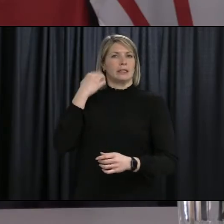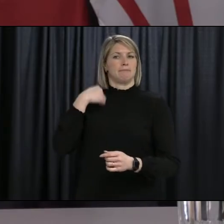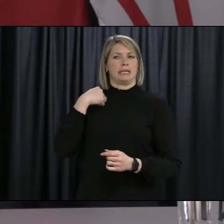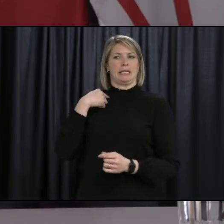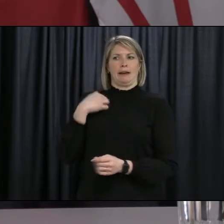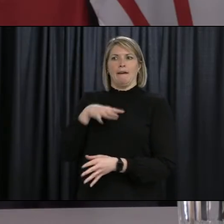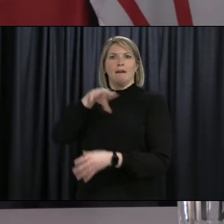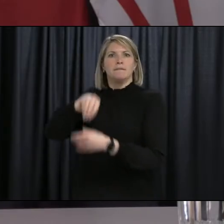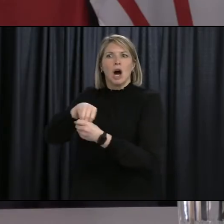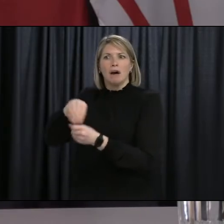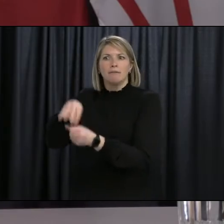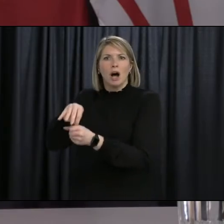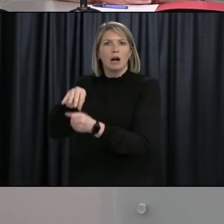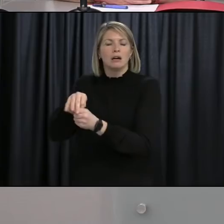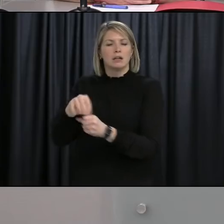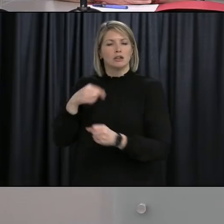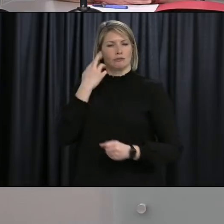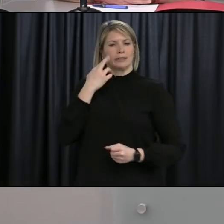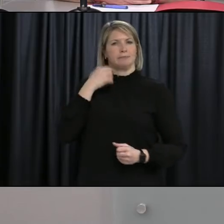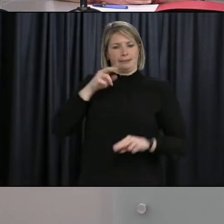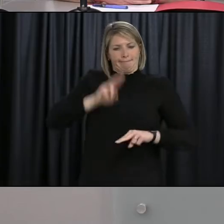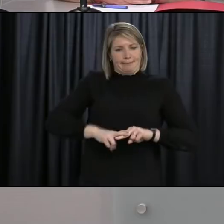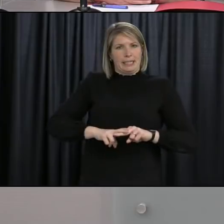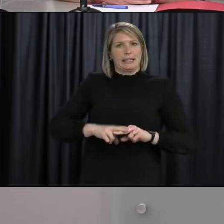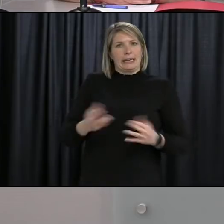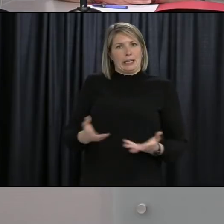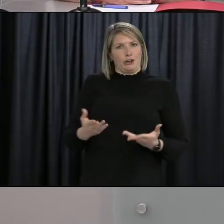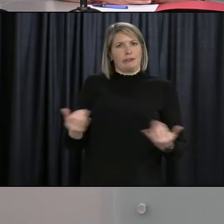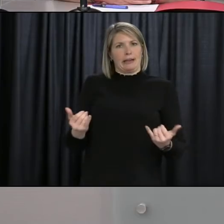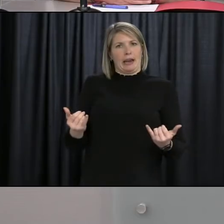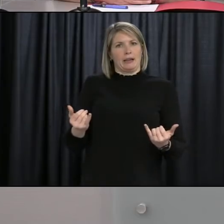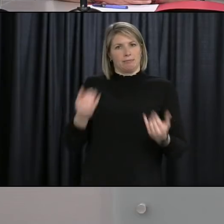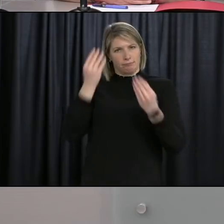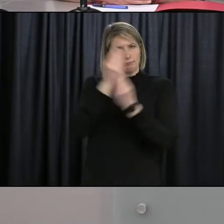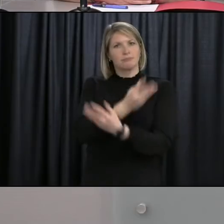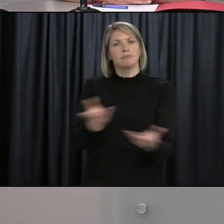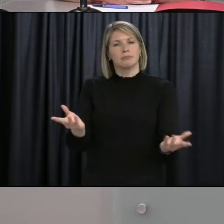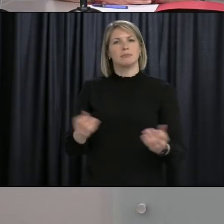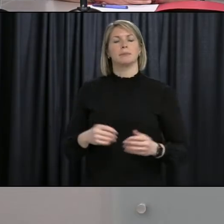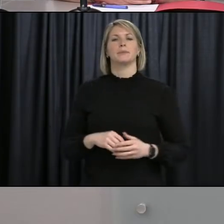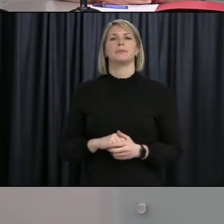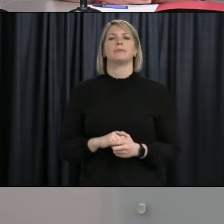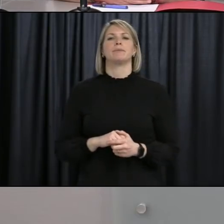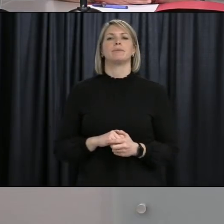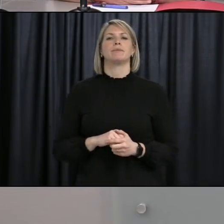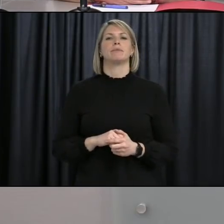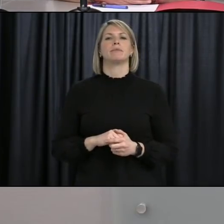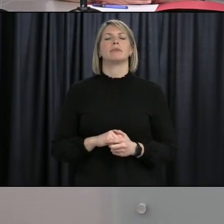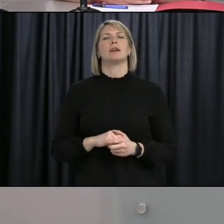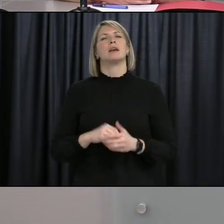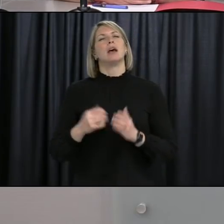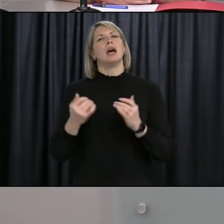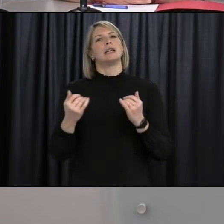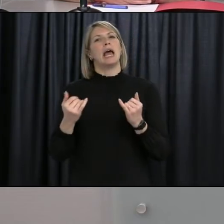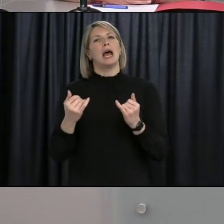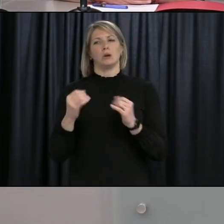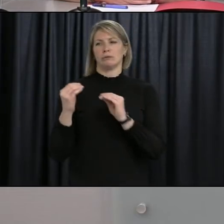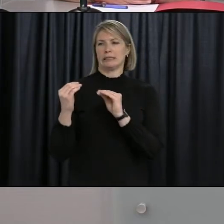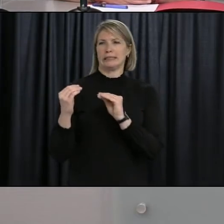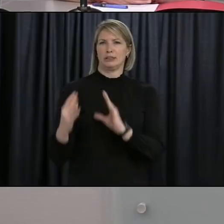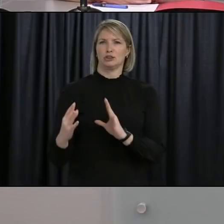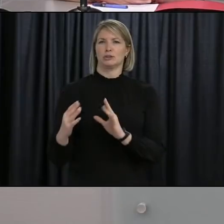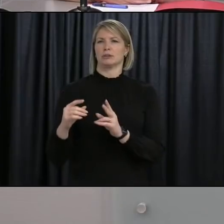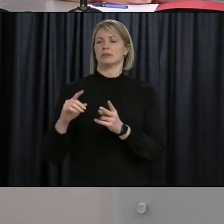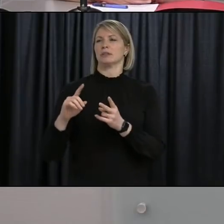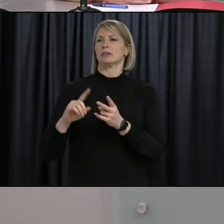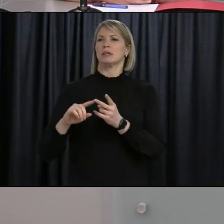As much as I would love to spend time on the election, the kids that have tested positive recently, those teachers in schools, we're now hearing of other schools.